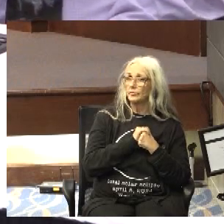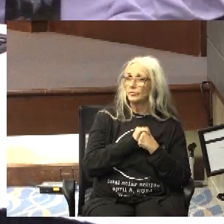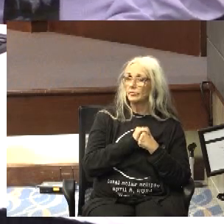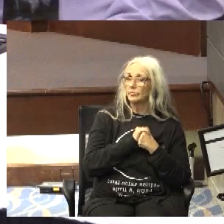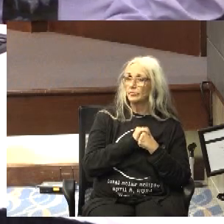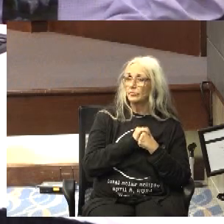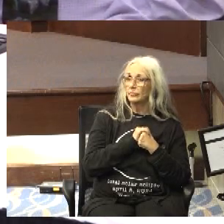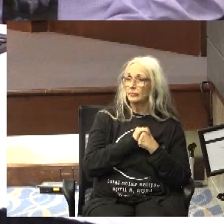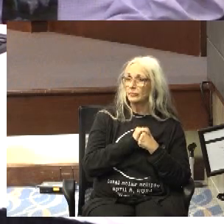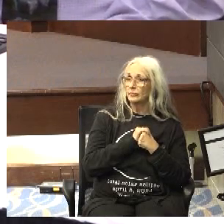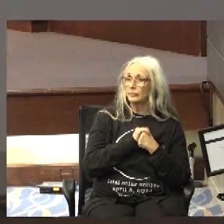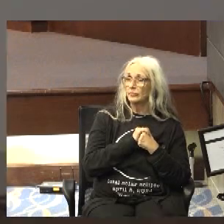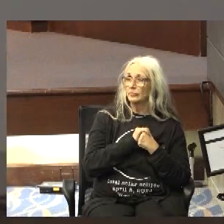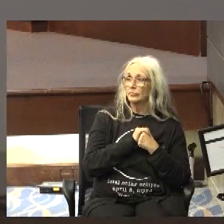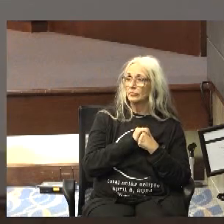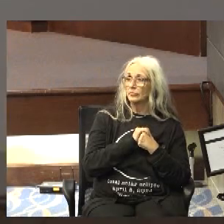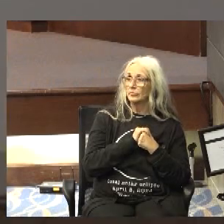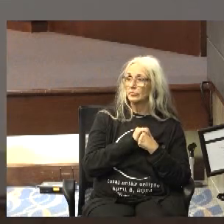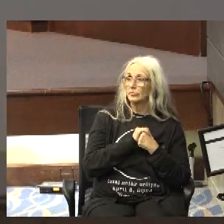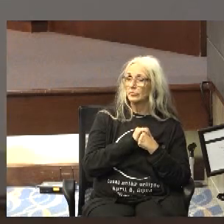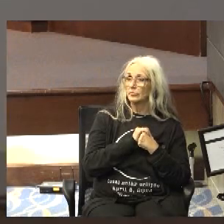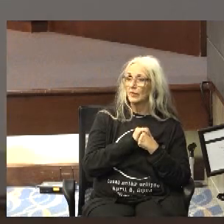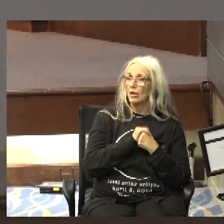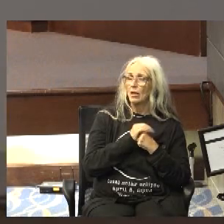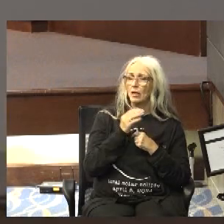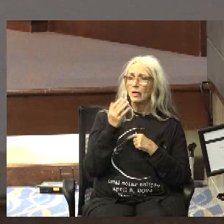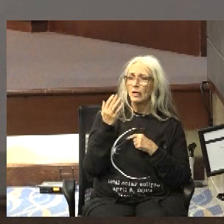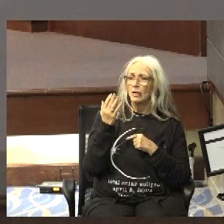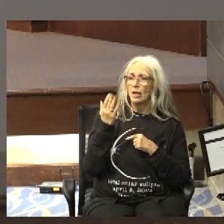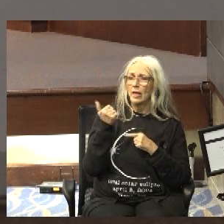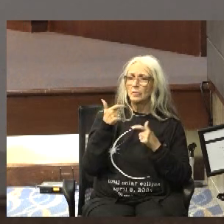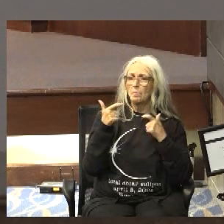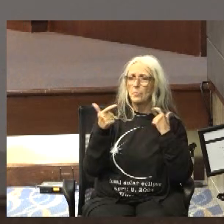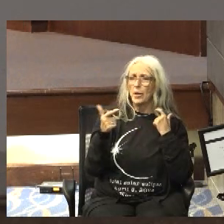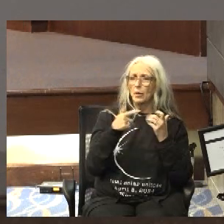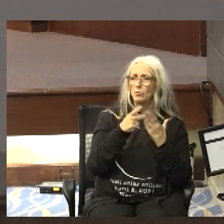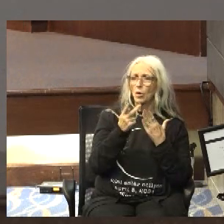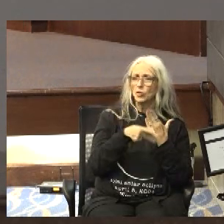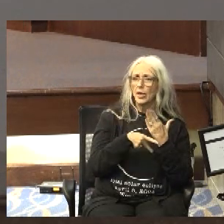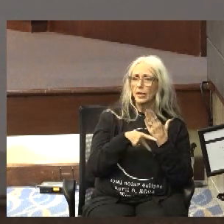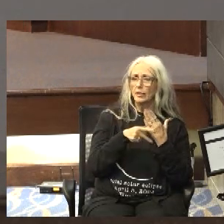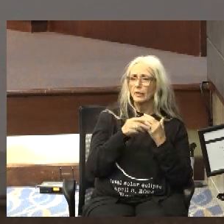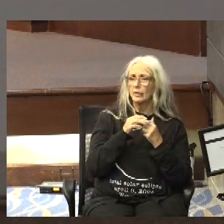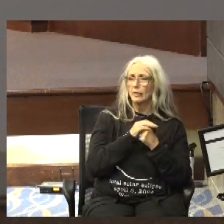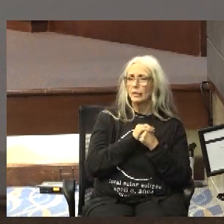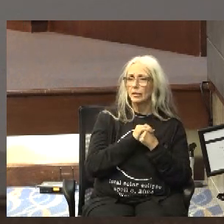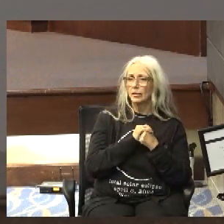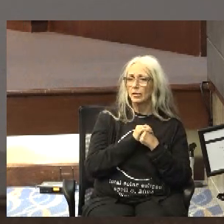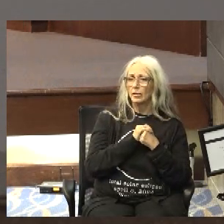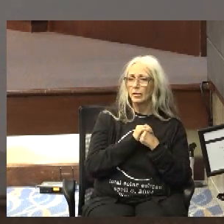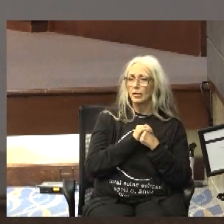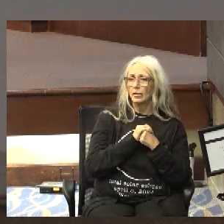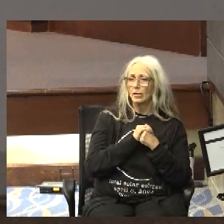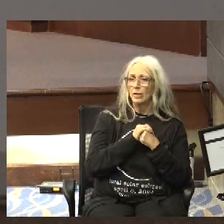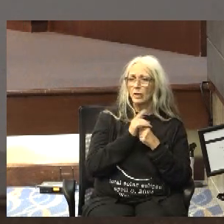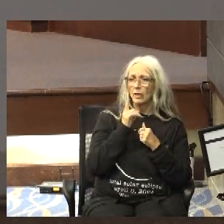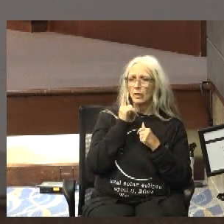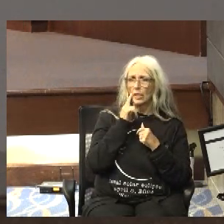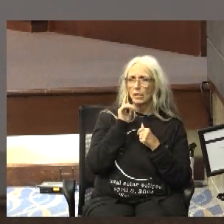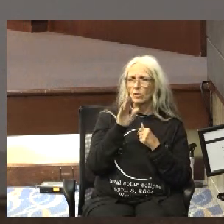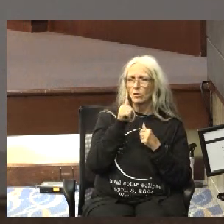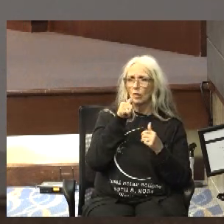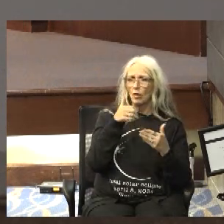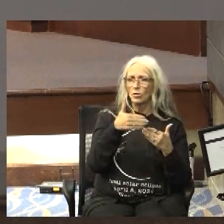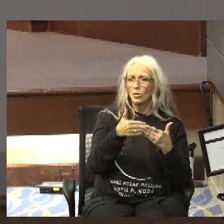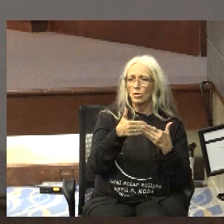Derek, I just got one question. Okay. The last big project that you shepherded, I think you brought your daughter